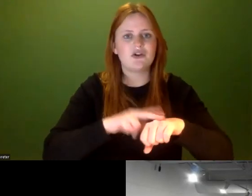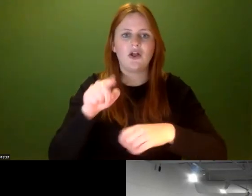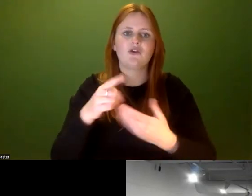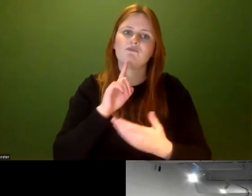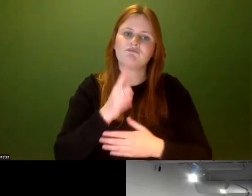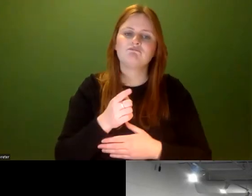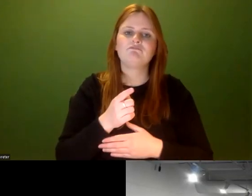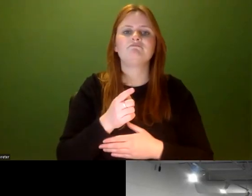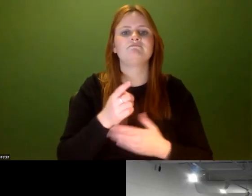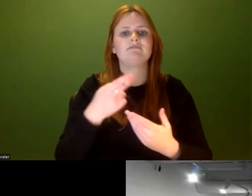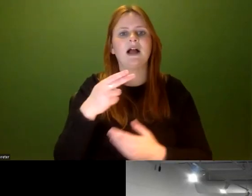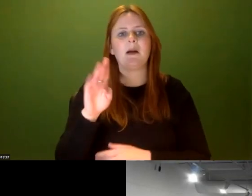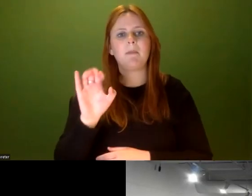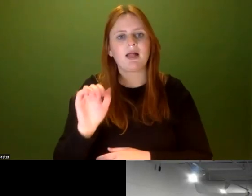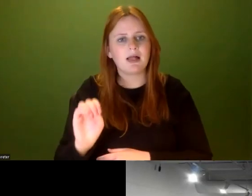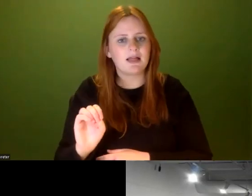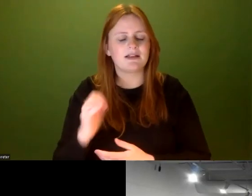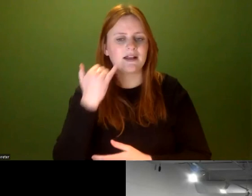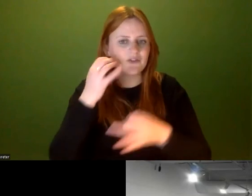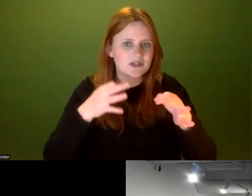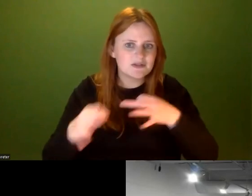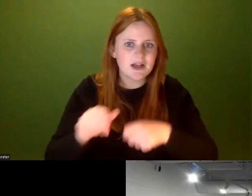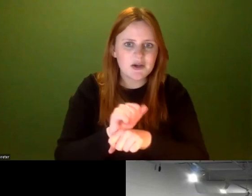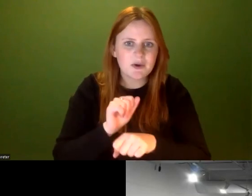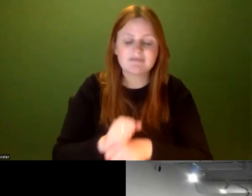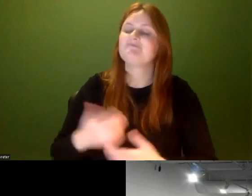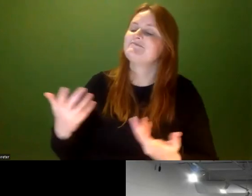work. Thanks, Susanna.